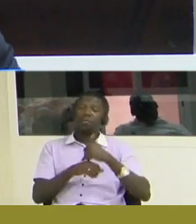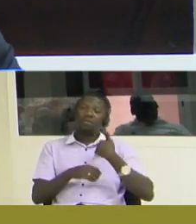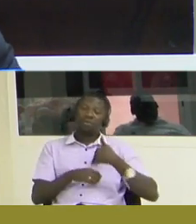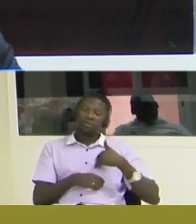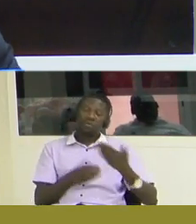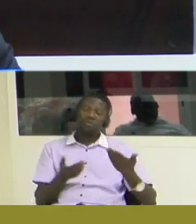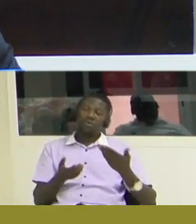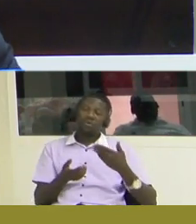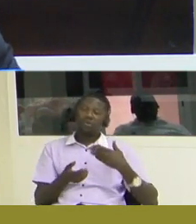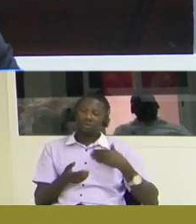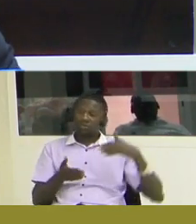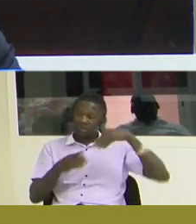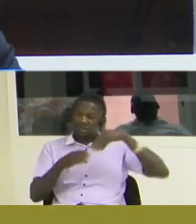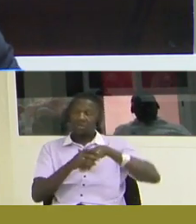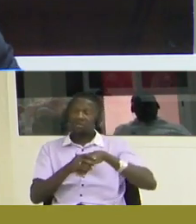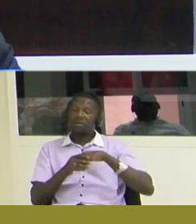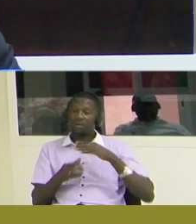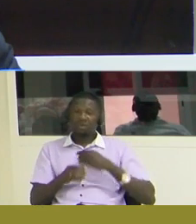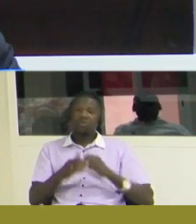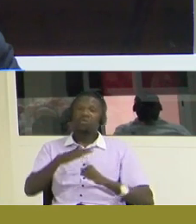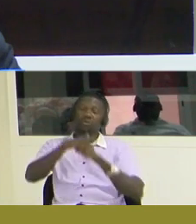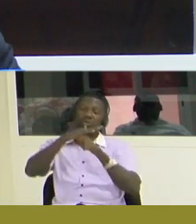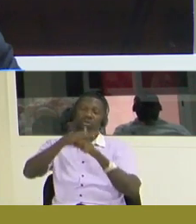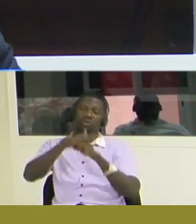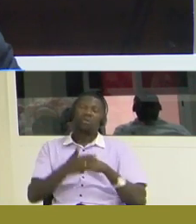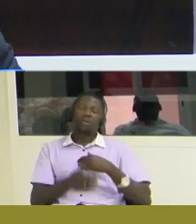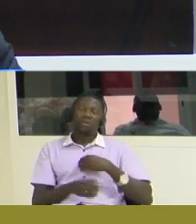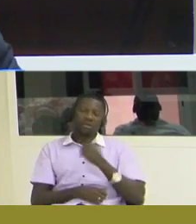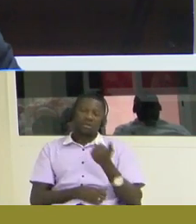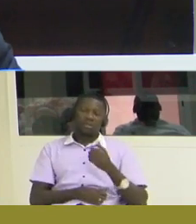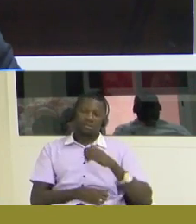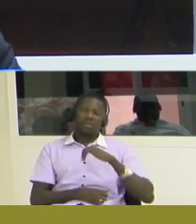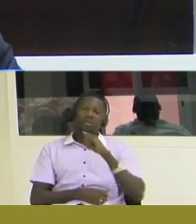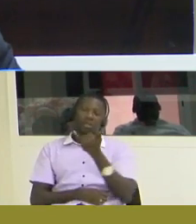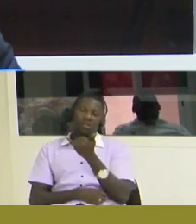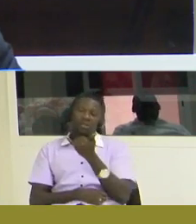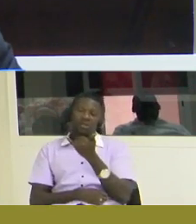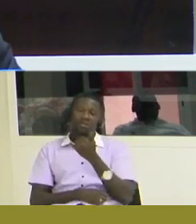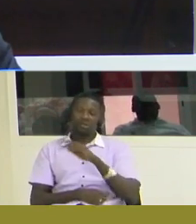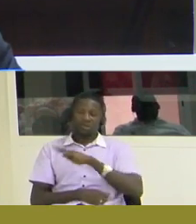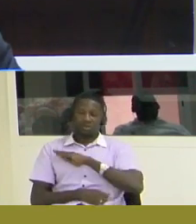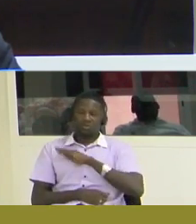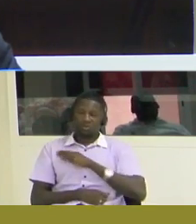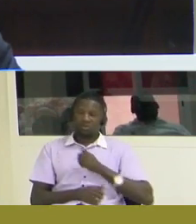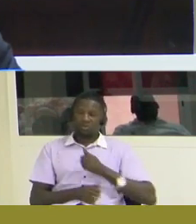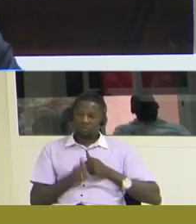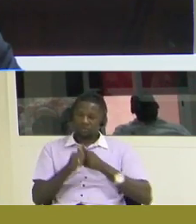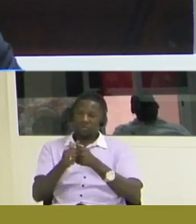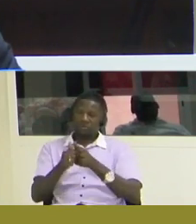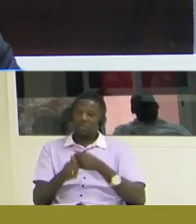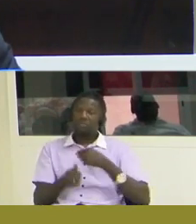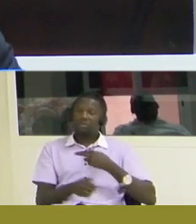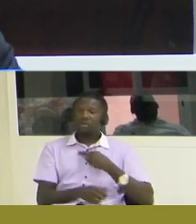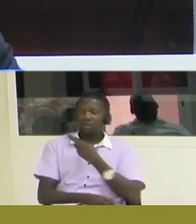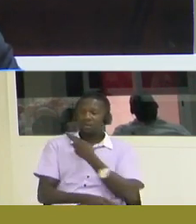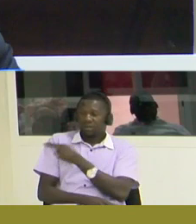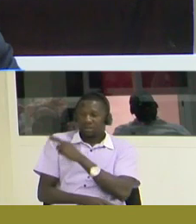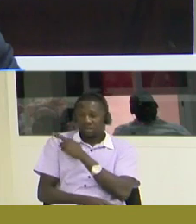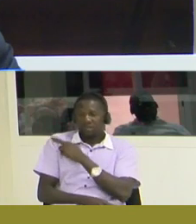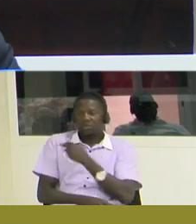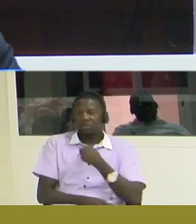yes I also followed suit I resigned my commission